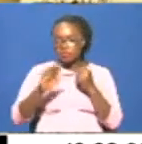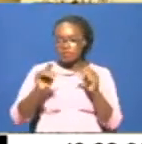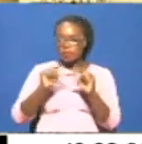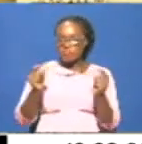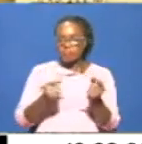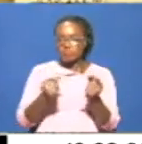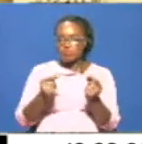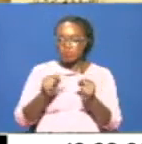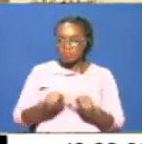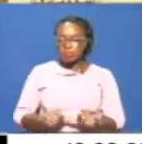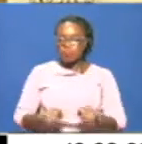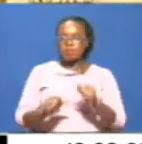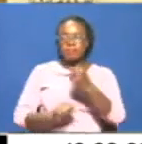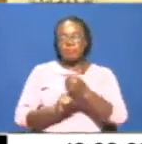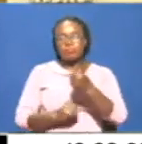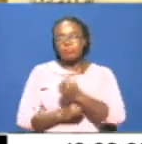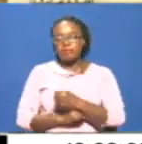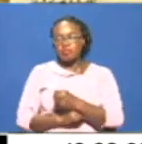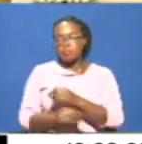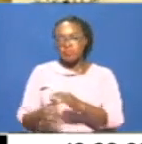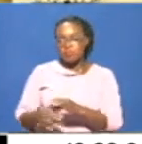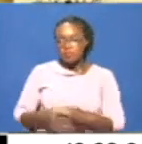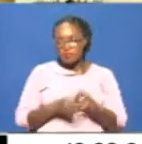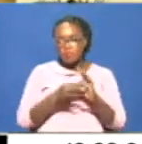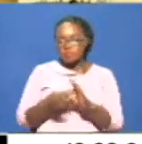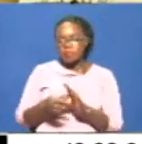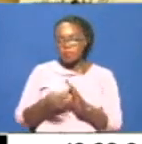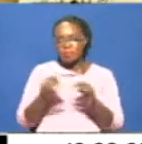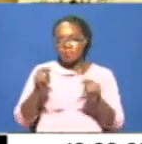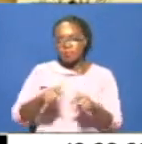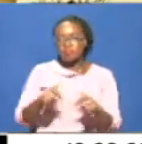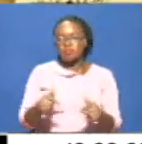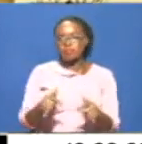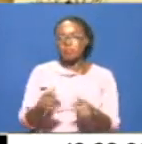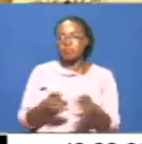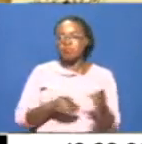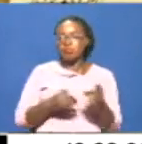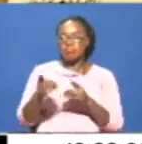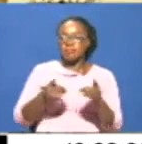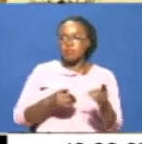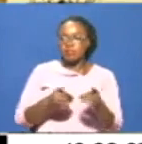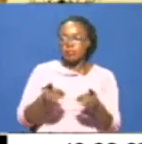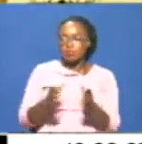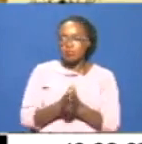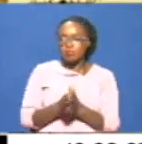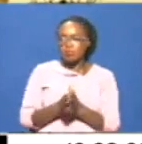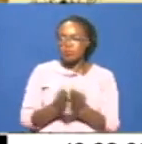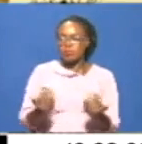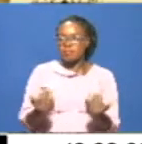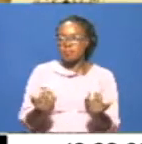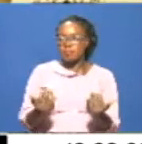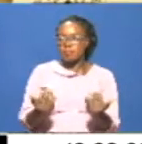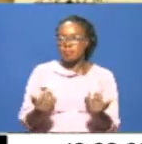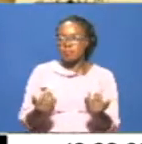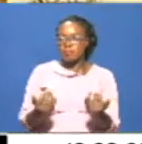your continued support in collaboration in this direction. Allow me now to call